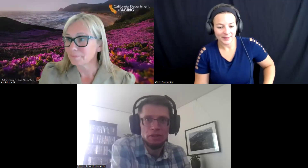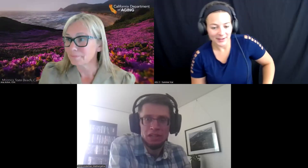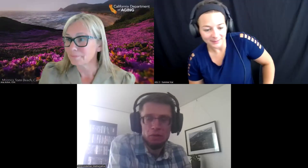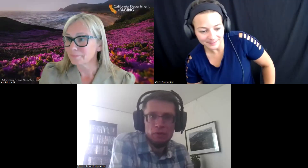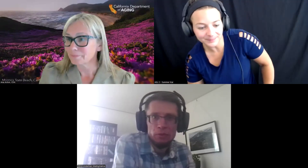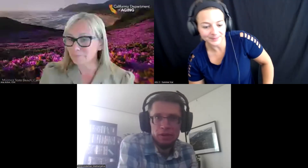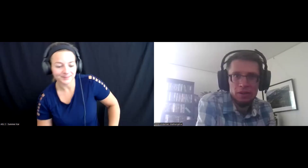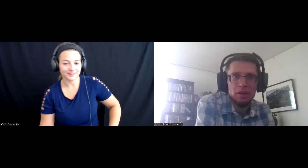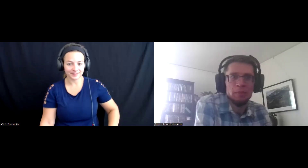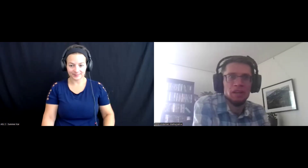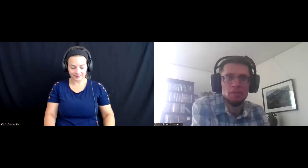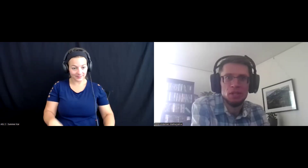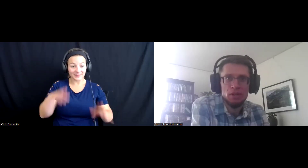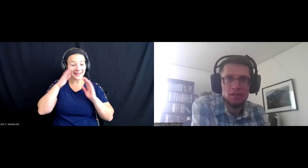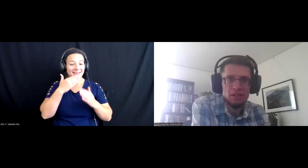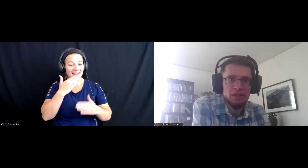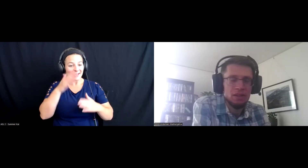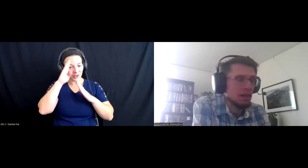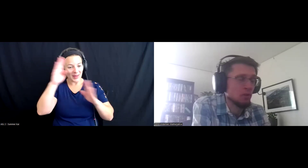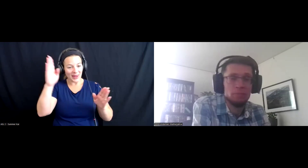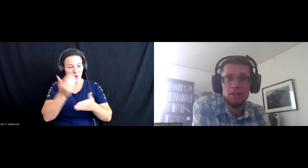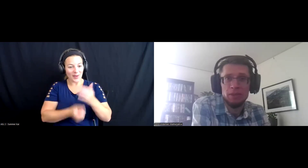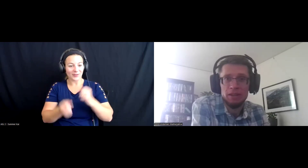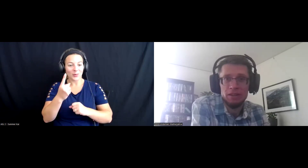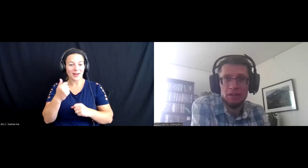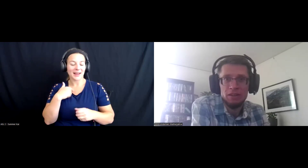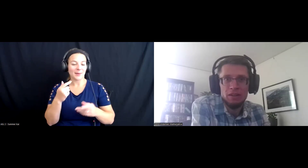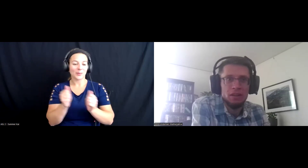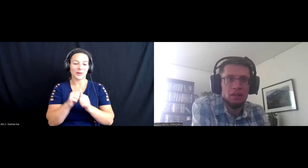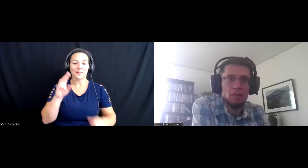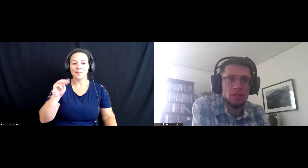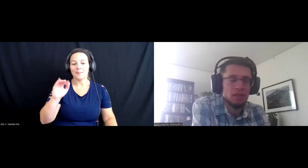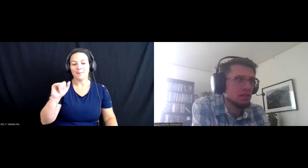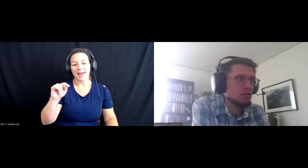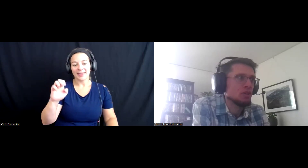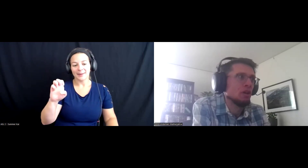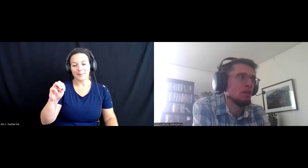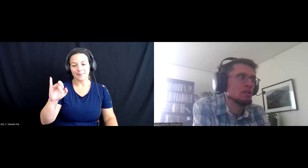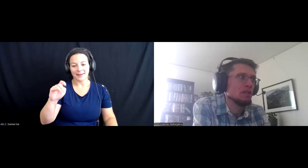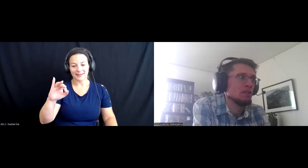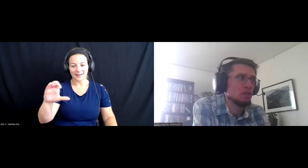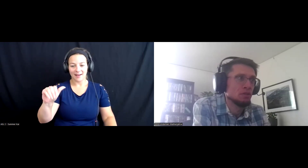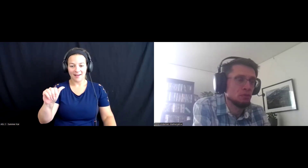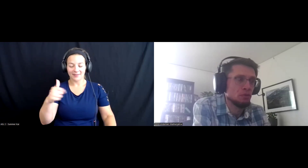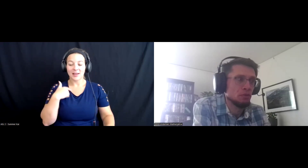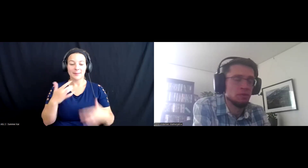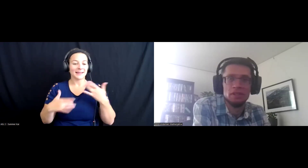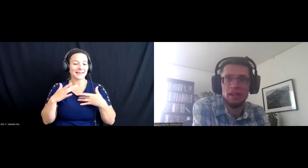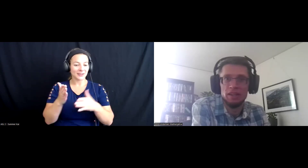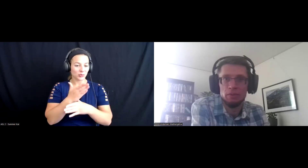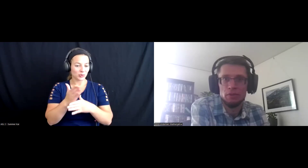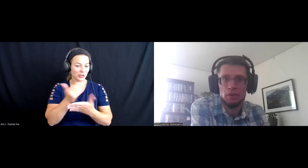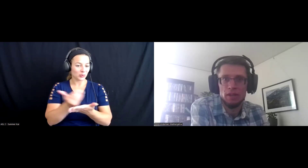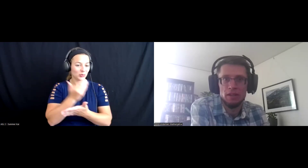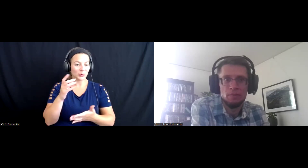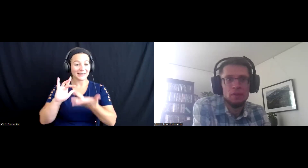Thank you, and hello, everyone. My name is Chris, and I'm with Mathematica, and I'm excited to share this digital tool with you